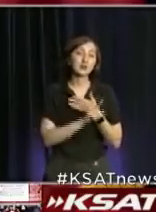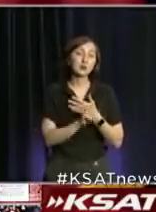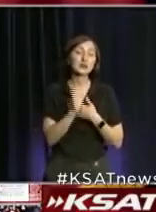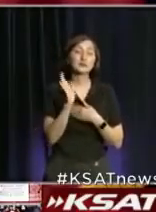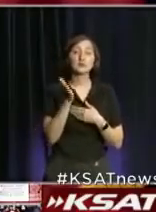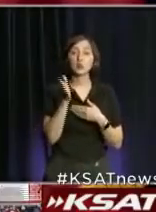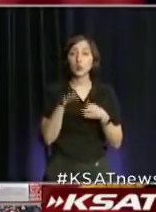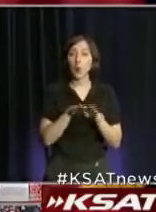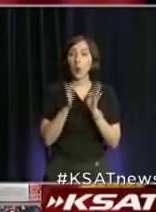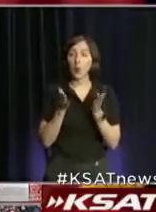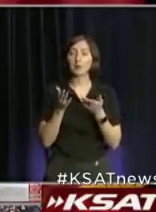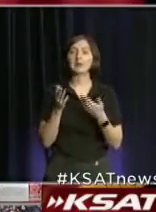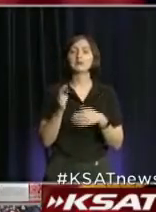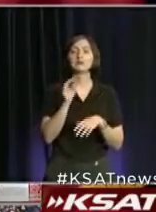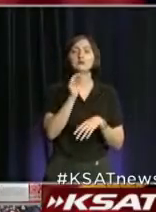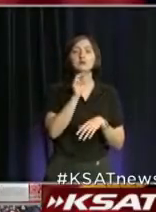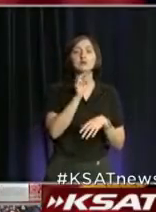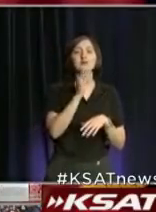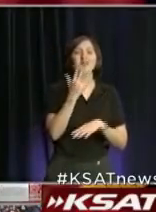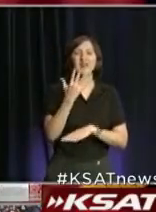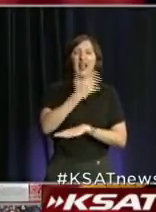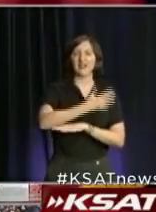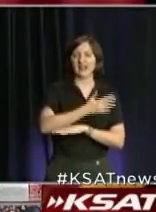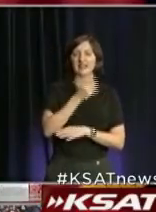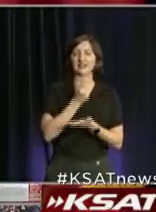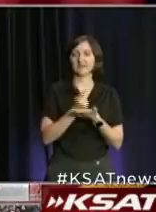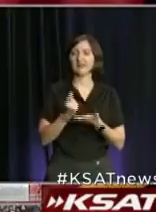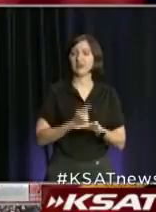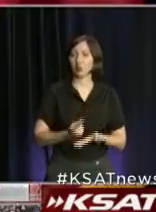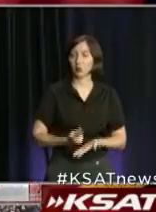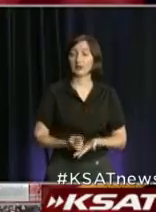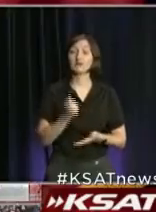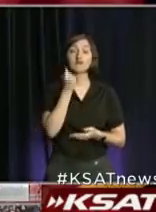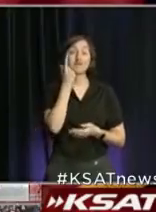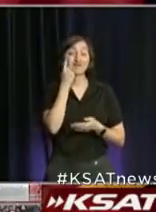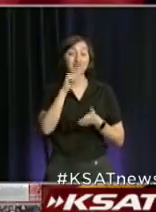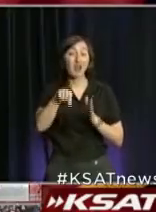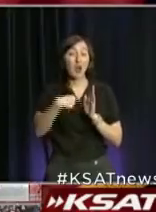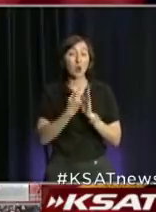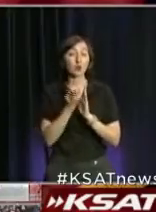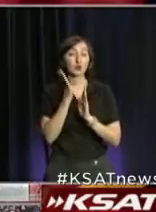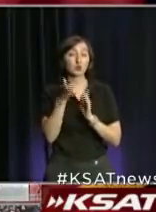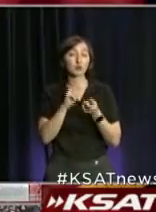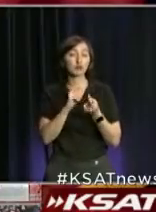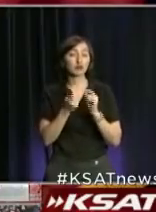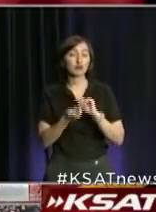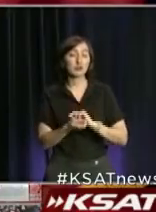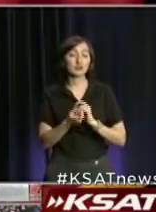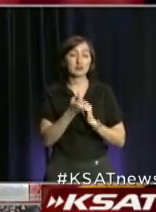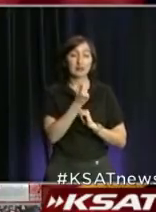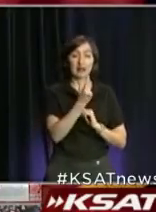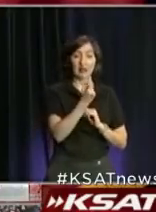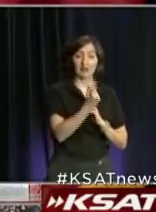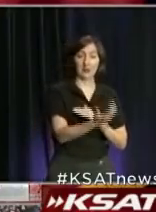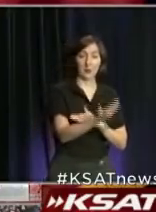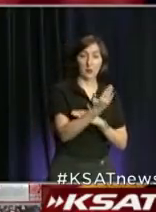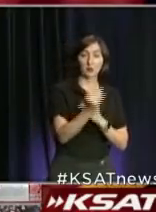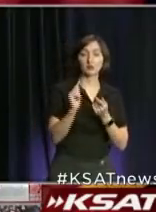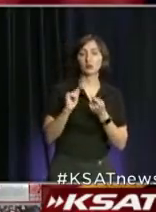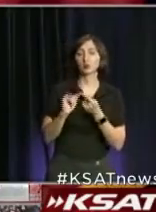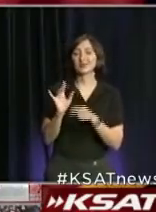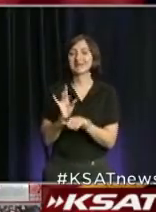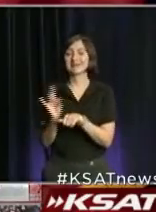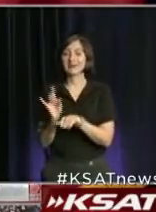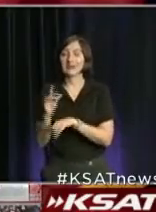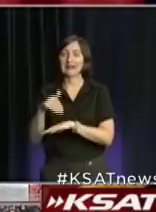to open 5 days a week at the Wonderland Mall, but the hours will be from 11 o'clock to 7 o'clock at night. So what